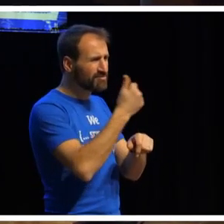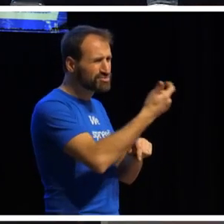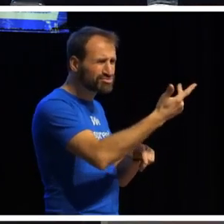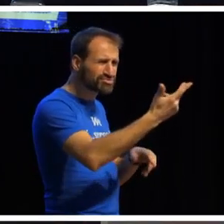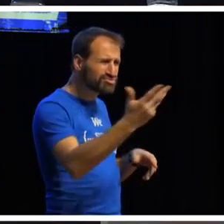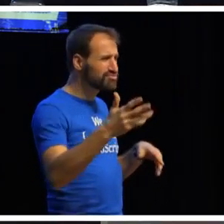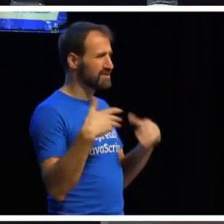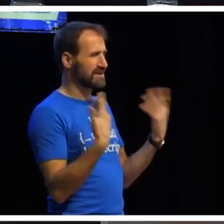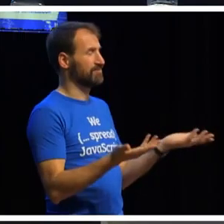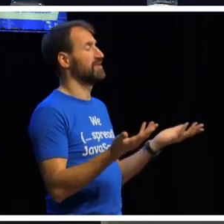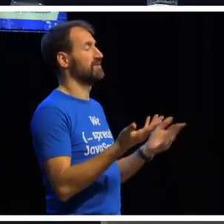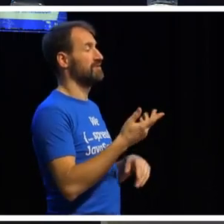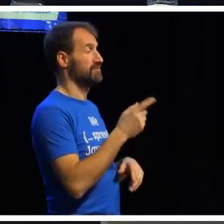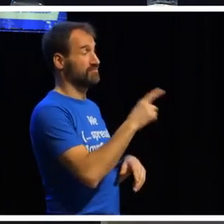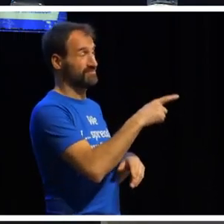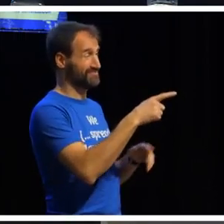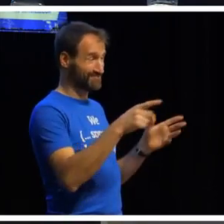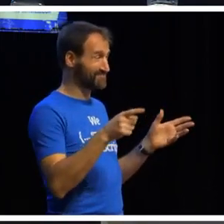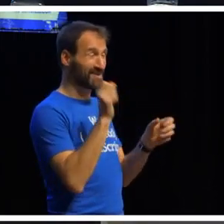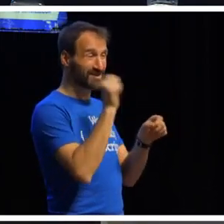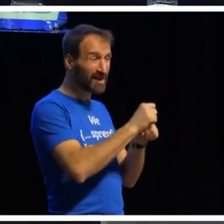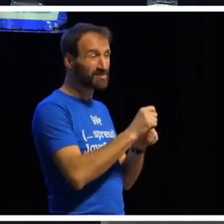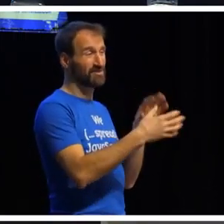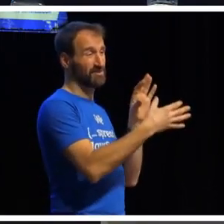of. You can attach it